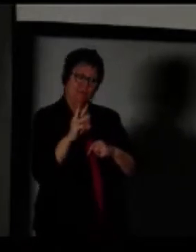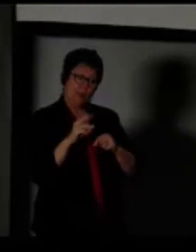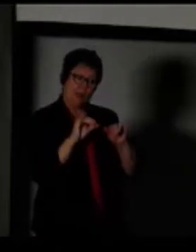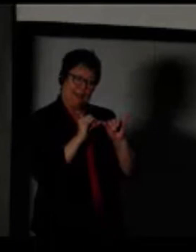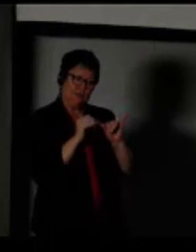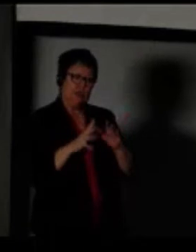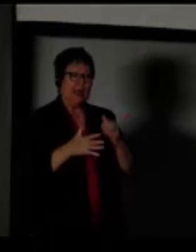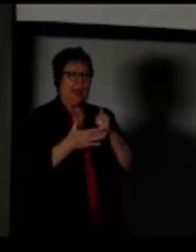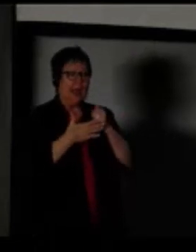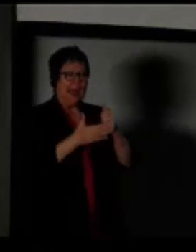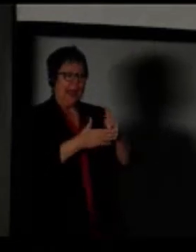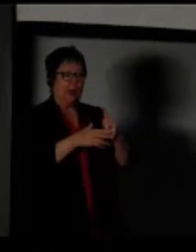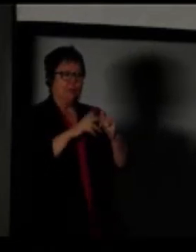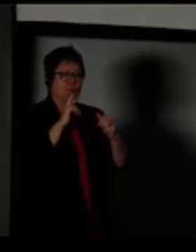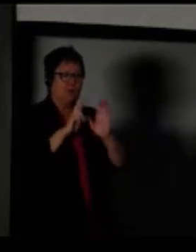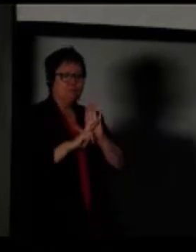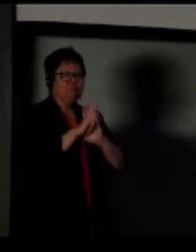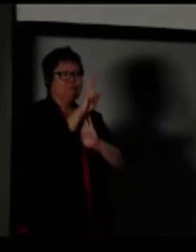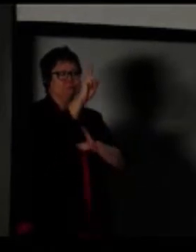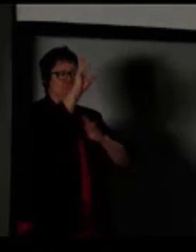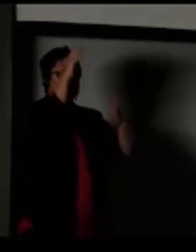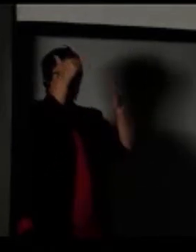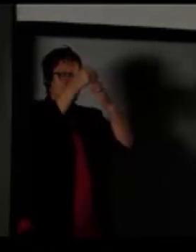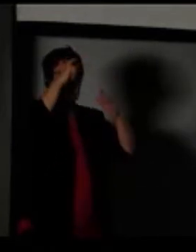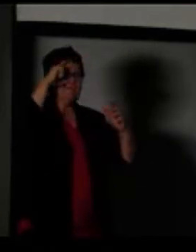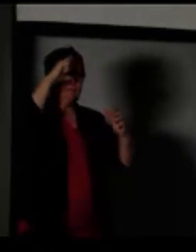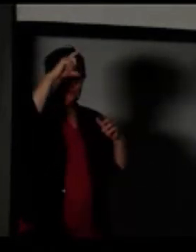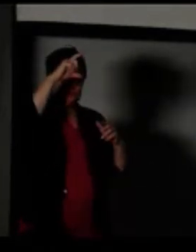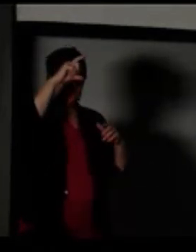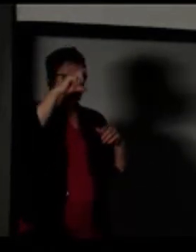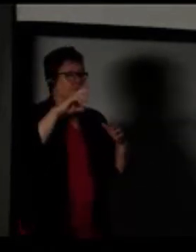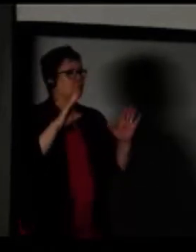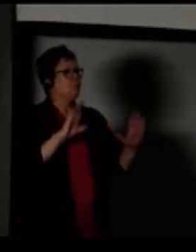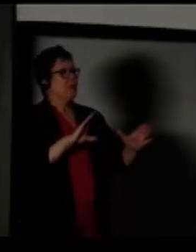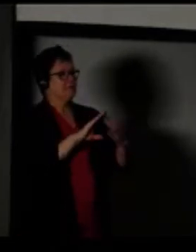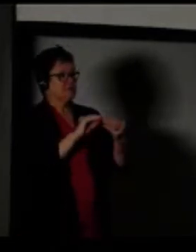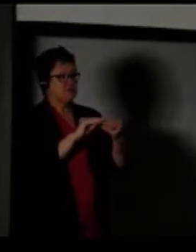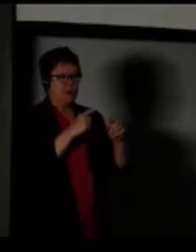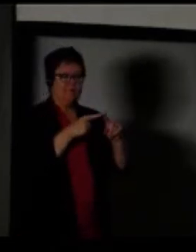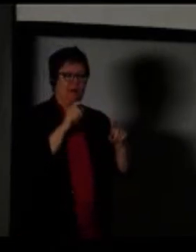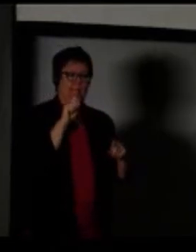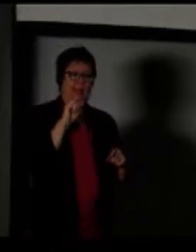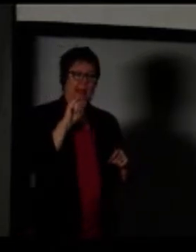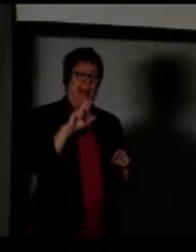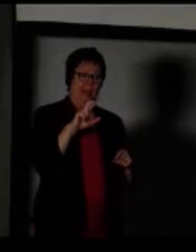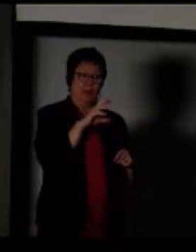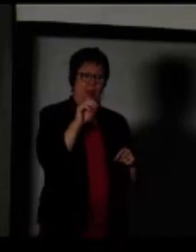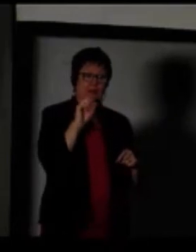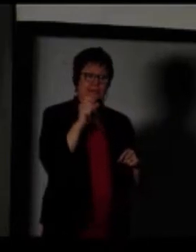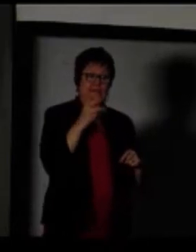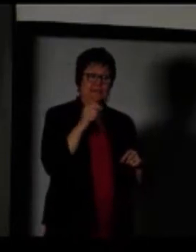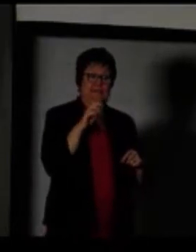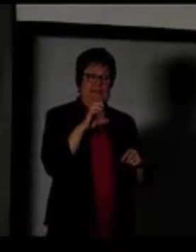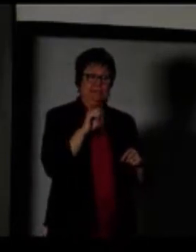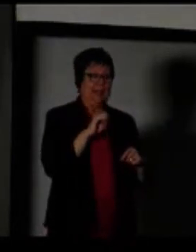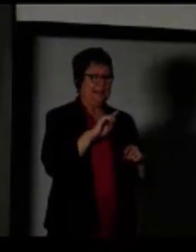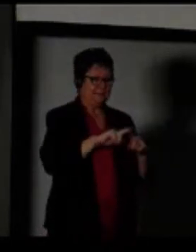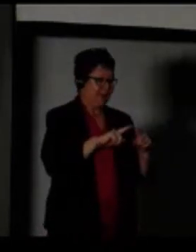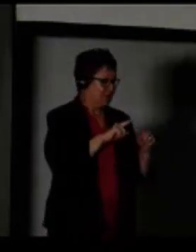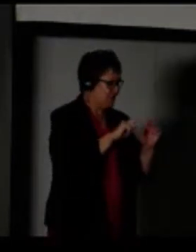man on the moon. And this is a wonderful story that comes out of Air and Space, but she's actually able to bring it to the